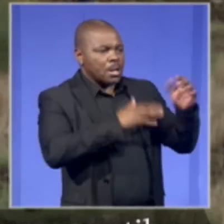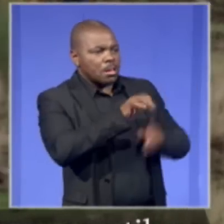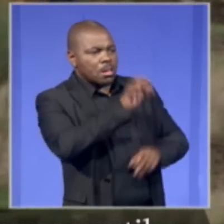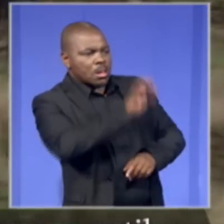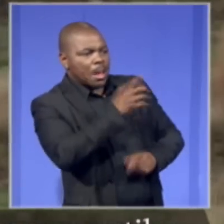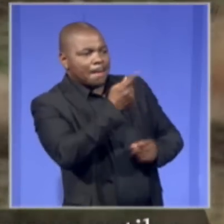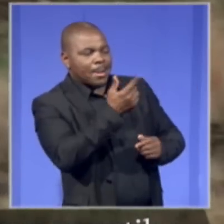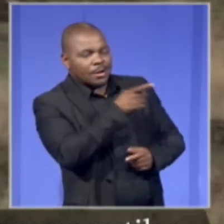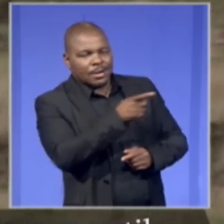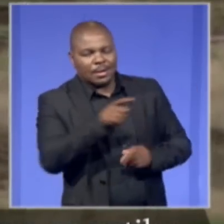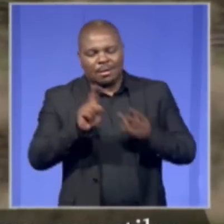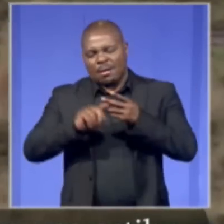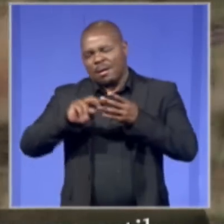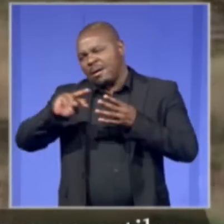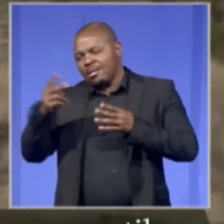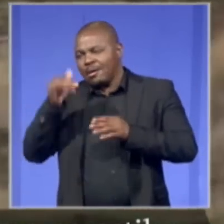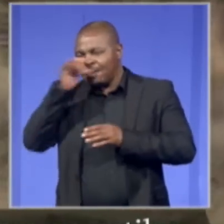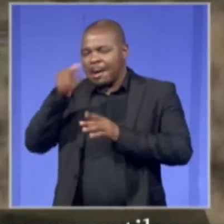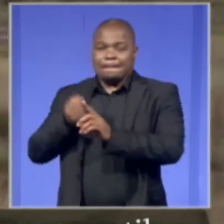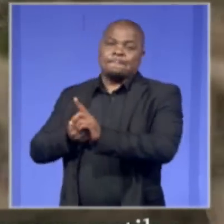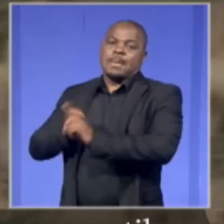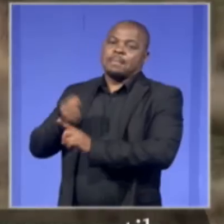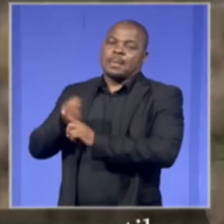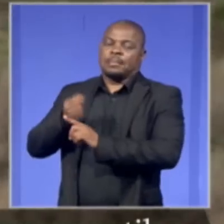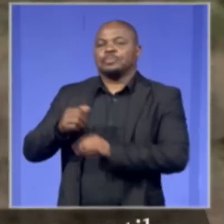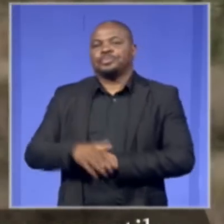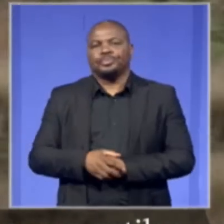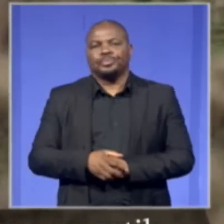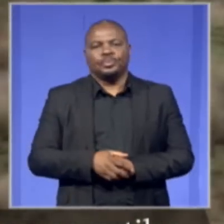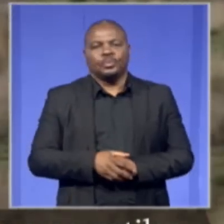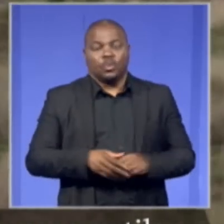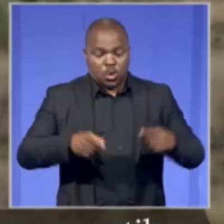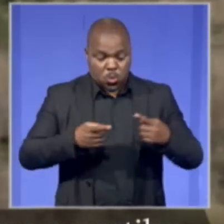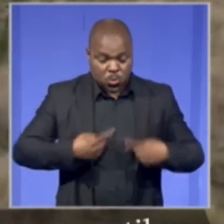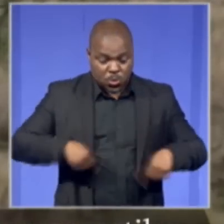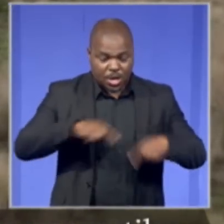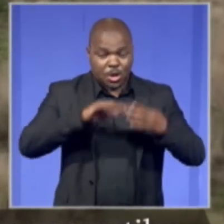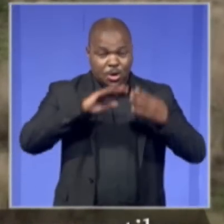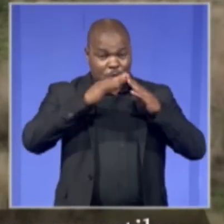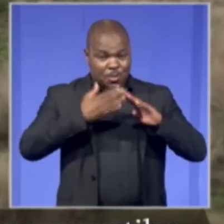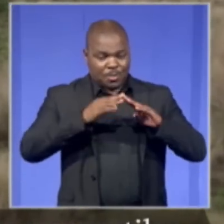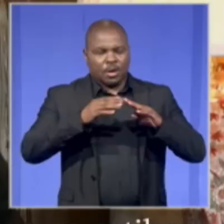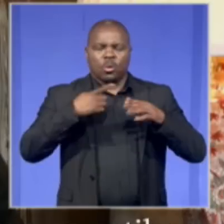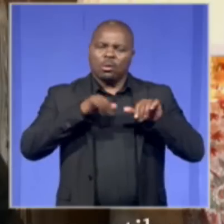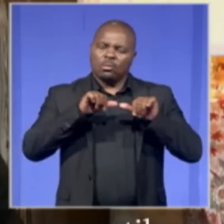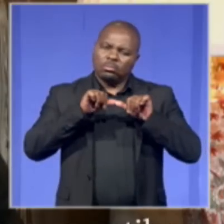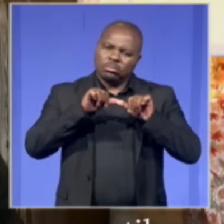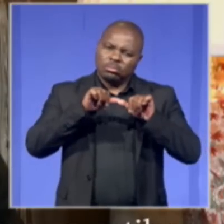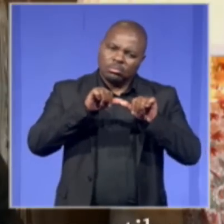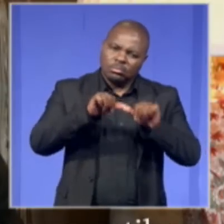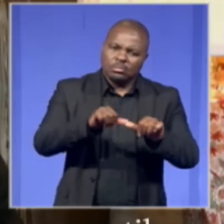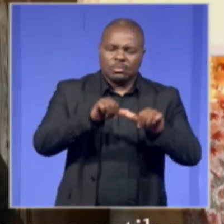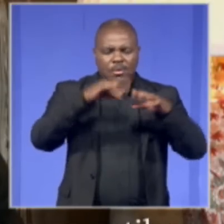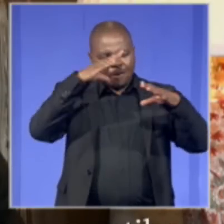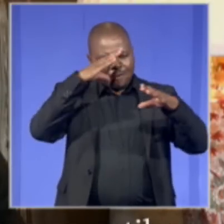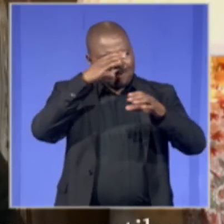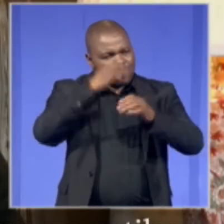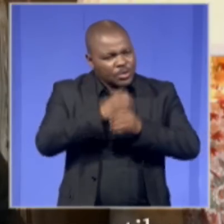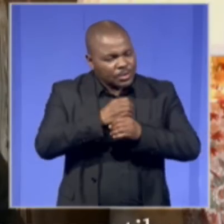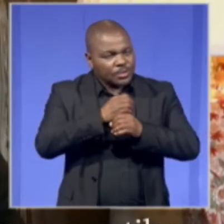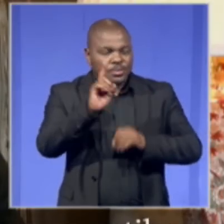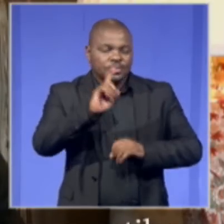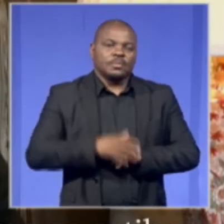other priority crimes. As a society, we have continued to focus our attention